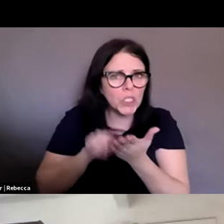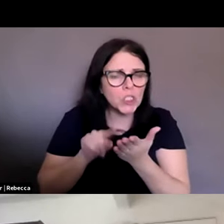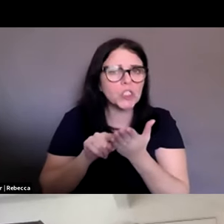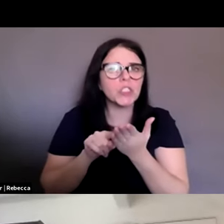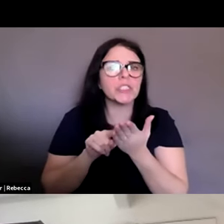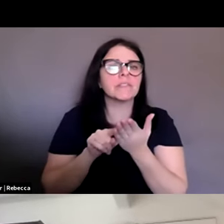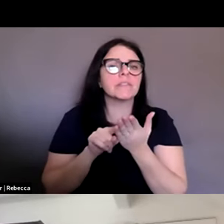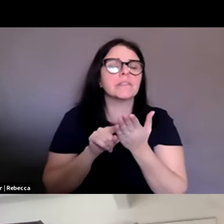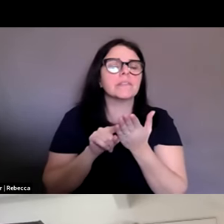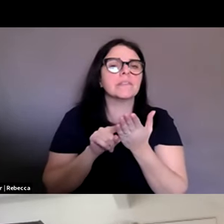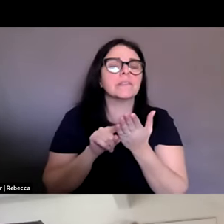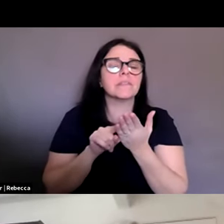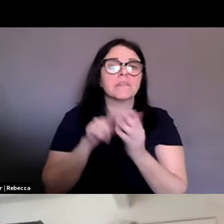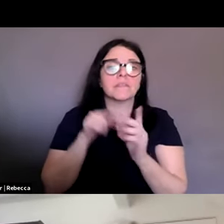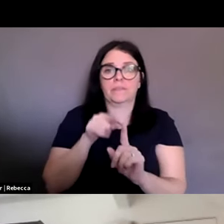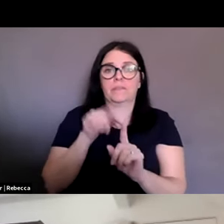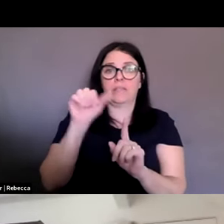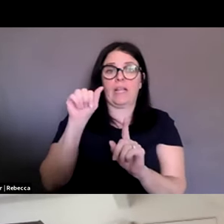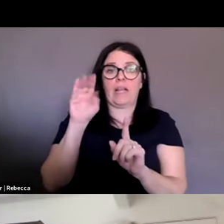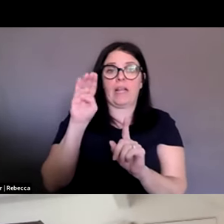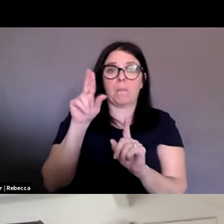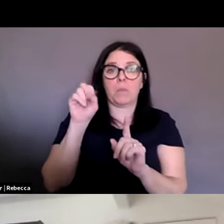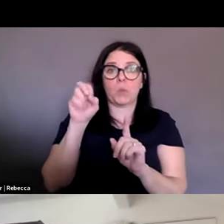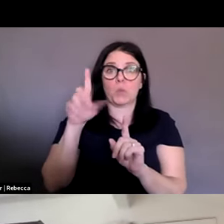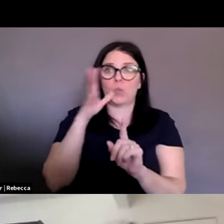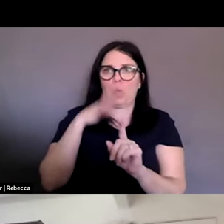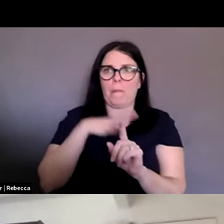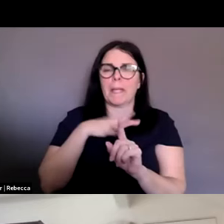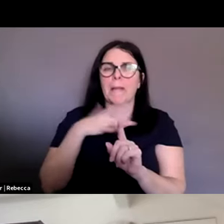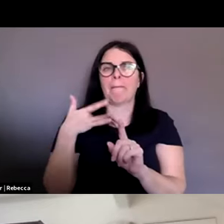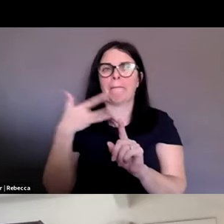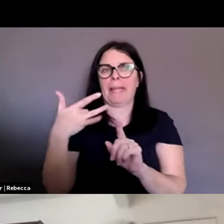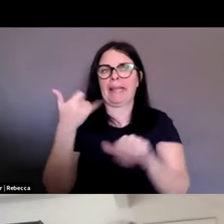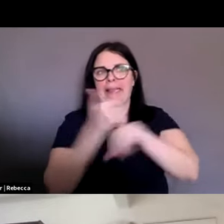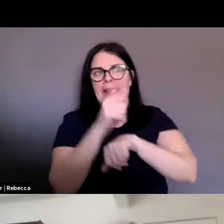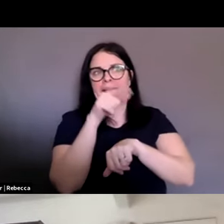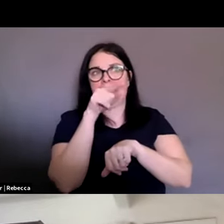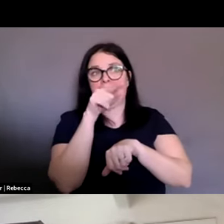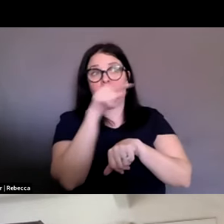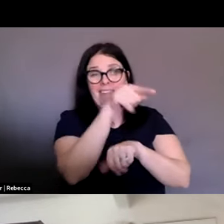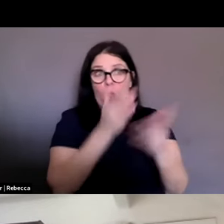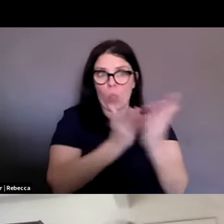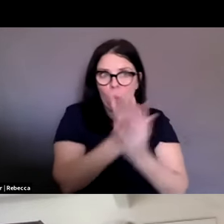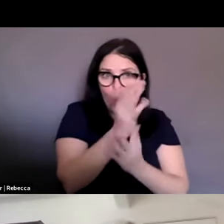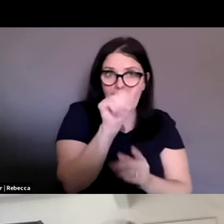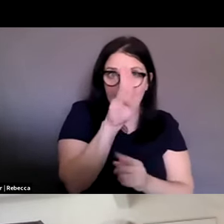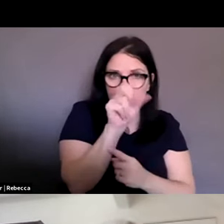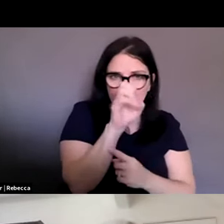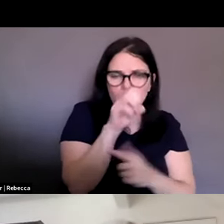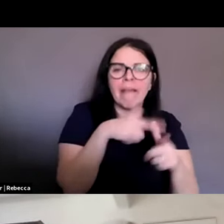get labeled as alienating parents. But what are your, from your review, particularly in Quebec, but other Ontario as